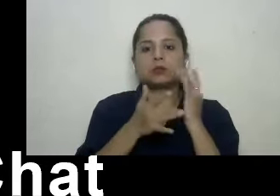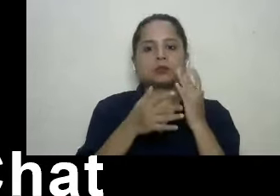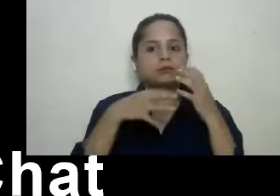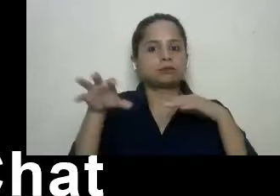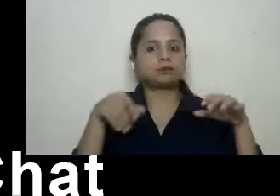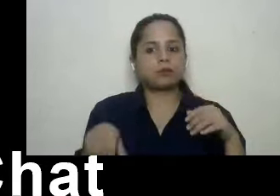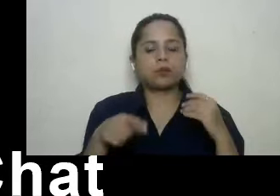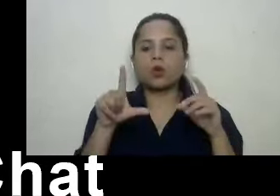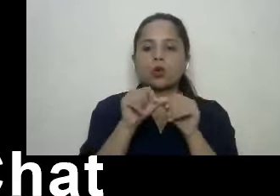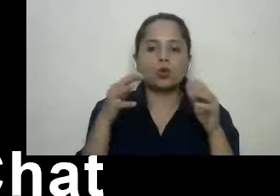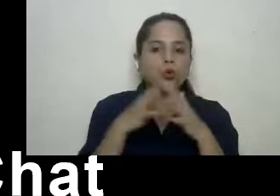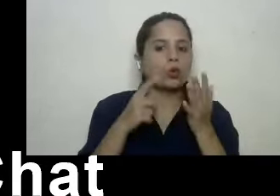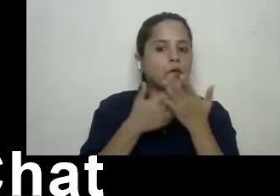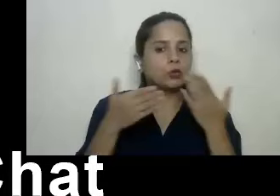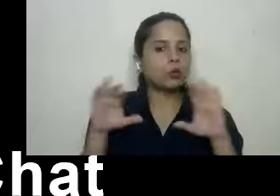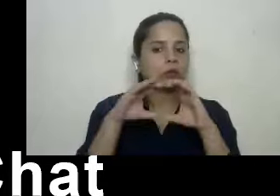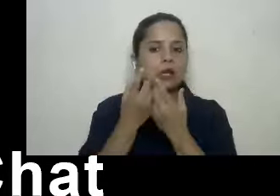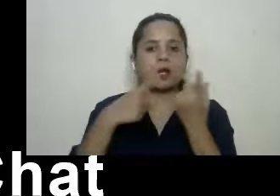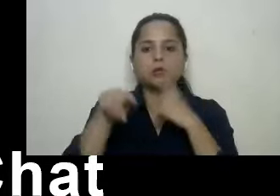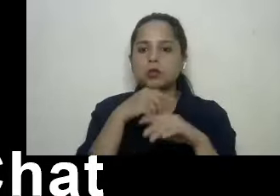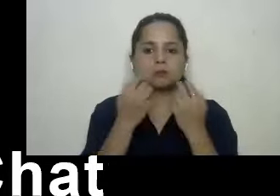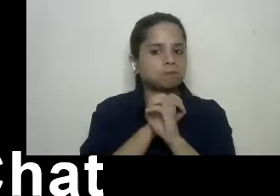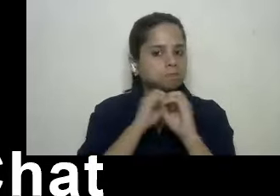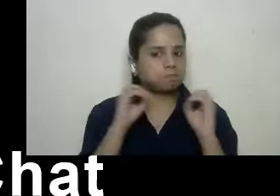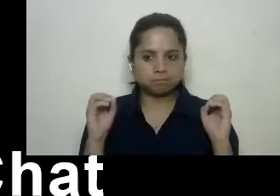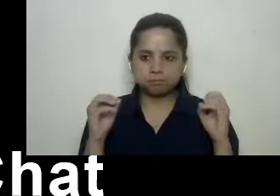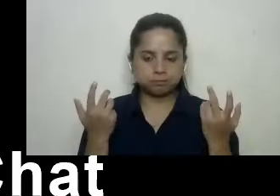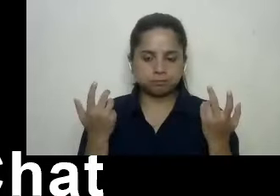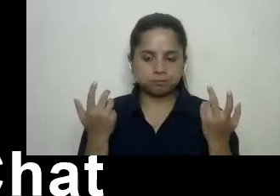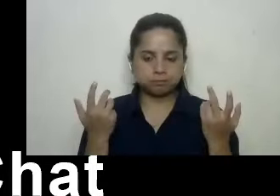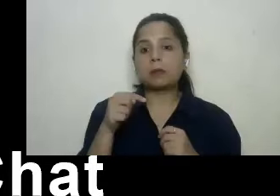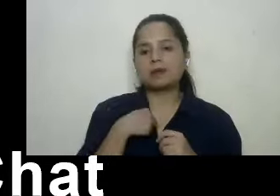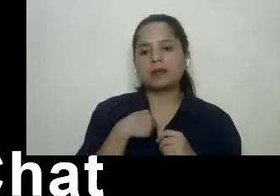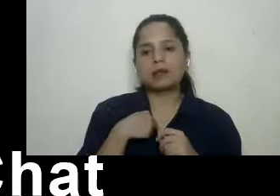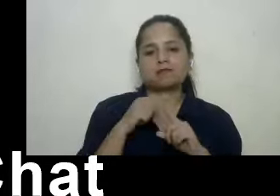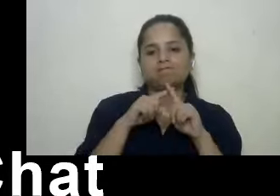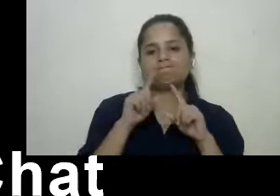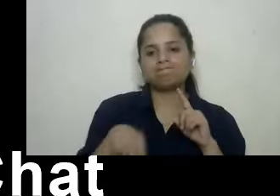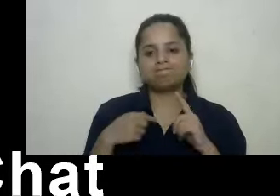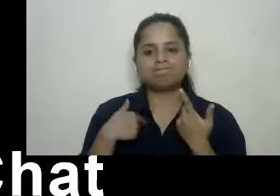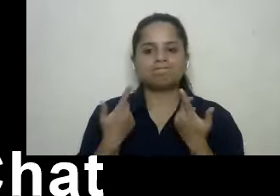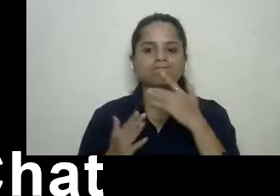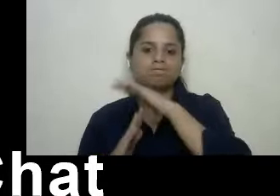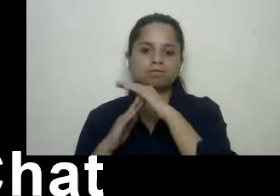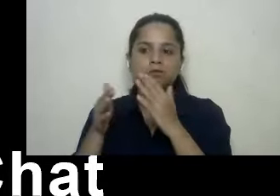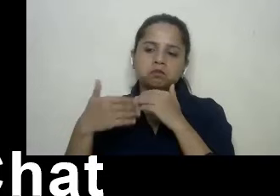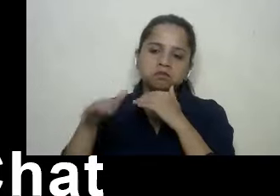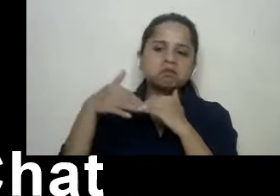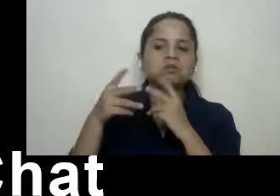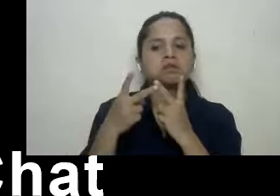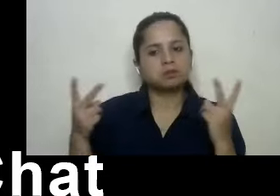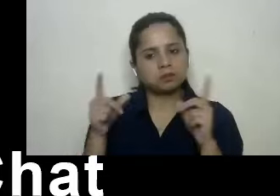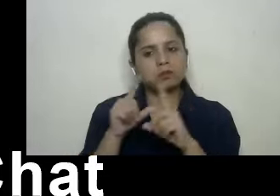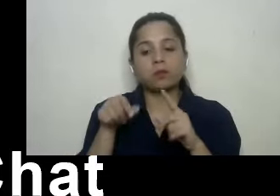resource classrooms are not there yet. But we can't stop it from moving forward. So, and it is dependent